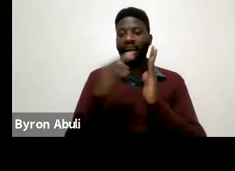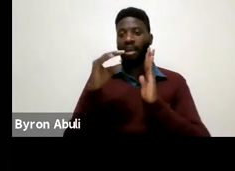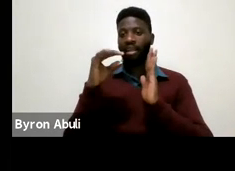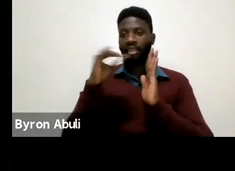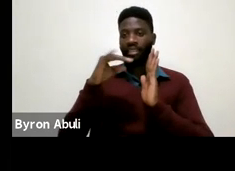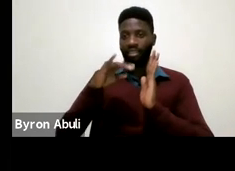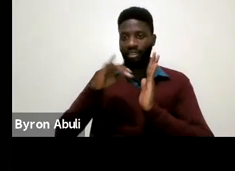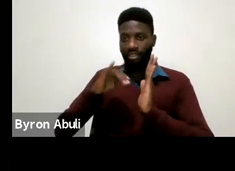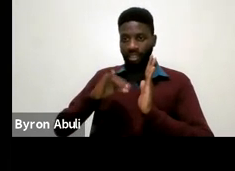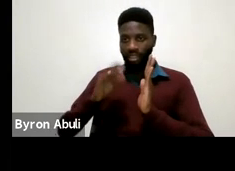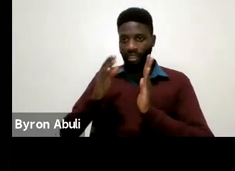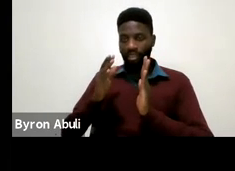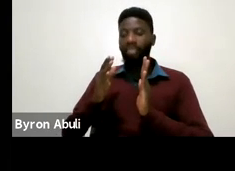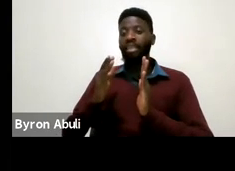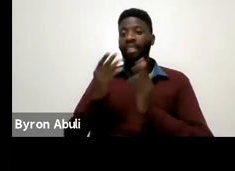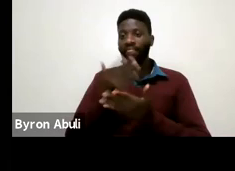things that you've got to manage.